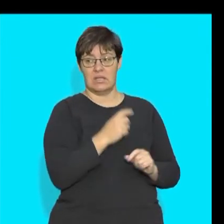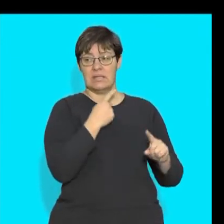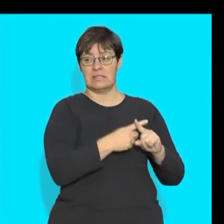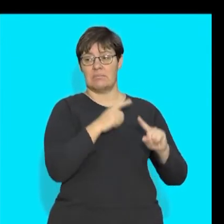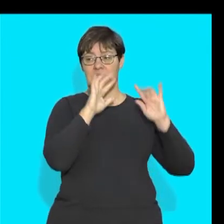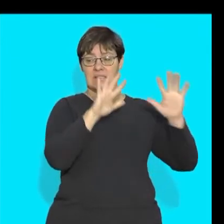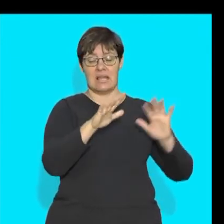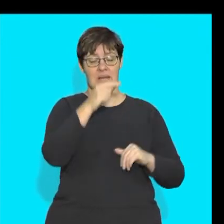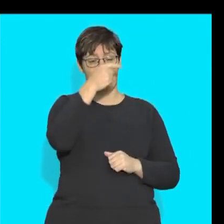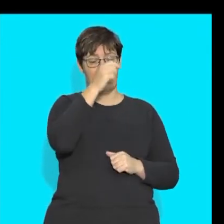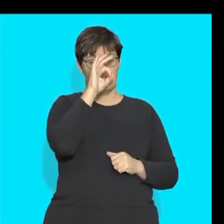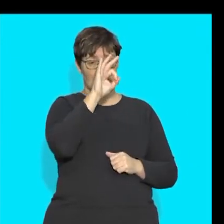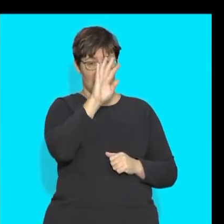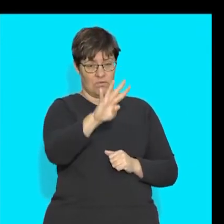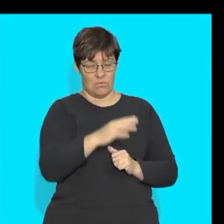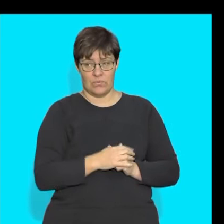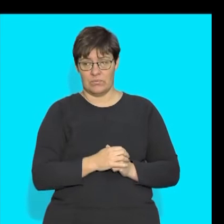10 to the minus 34,